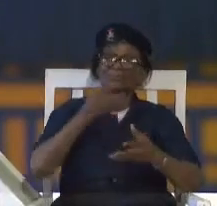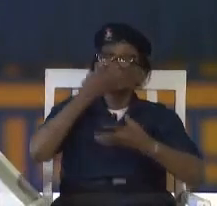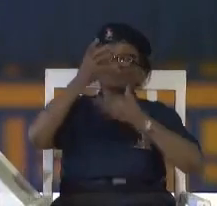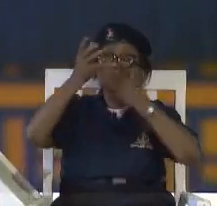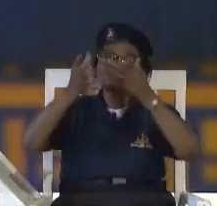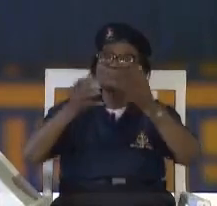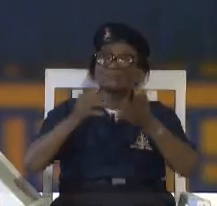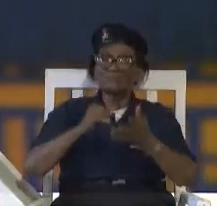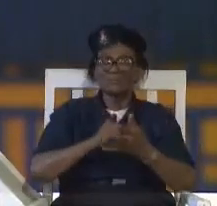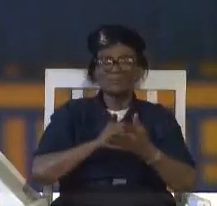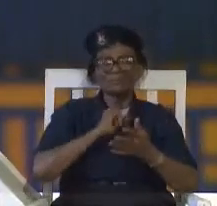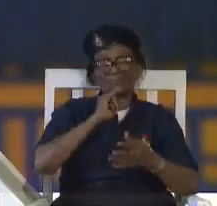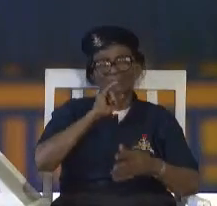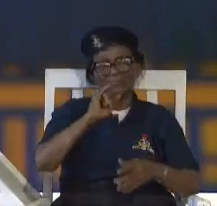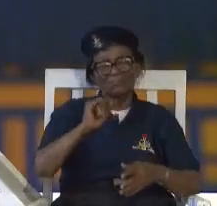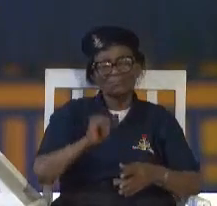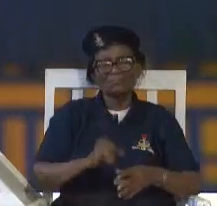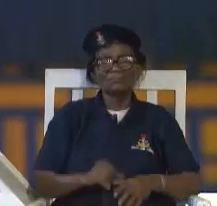it is